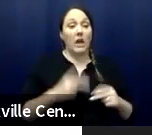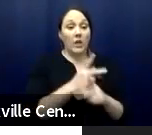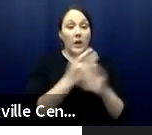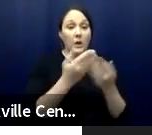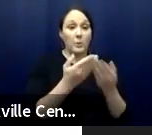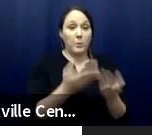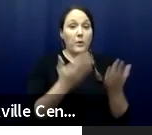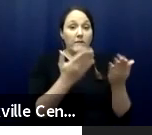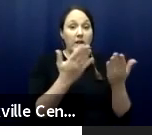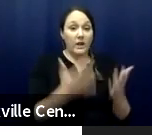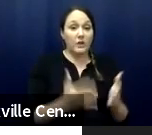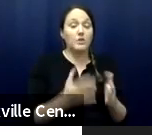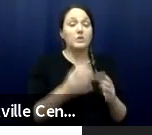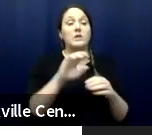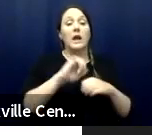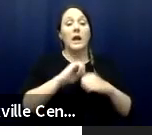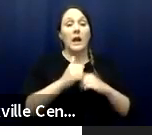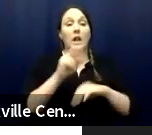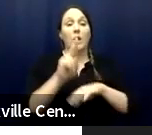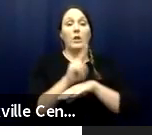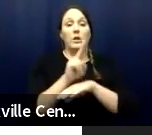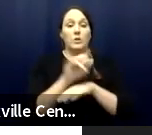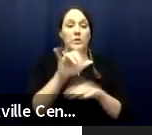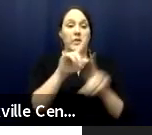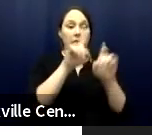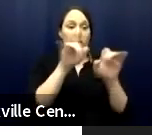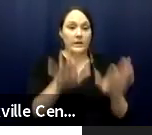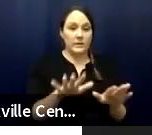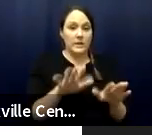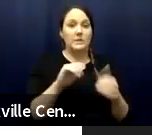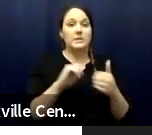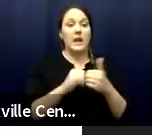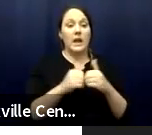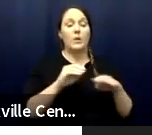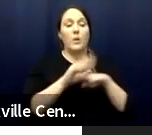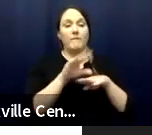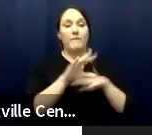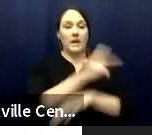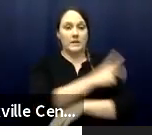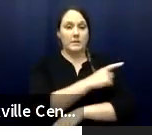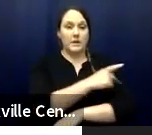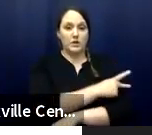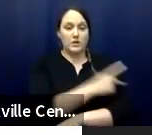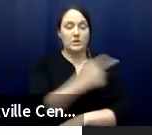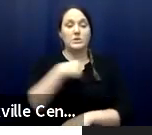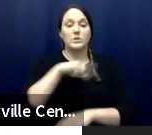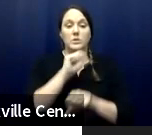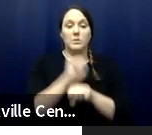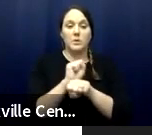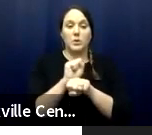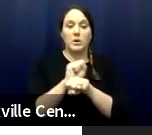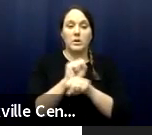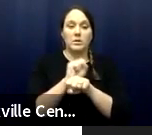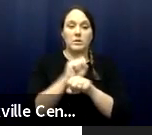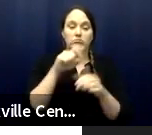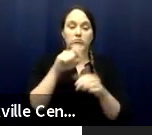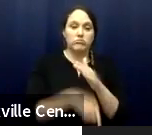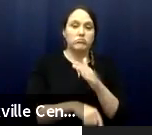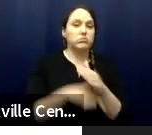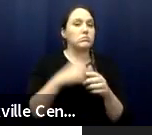utility of the tests and how to advise patients. So that's something we've been working diligently on here at the health